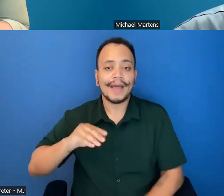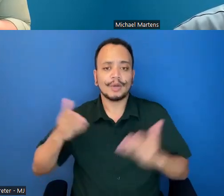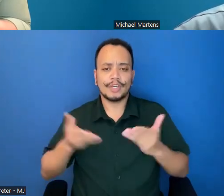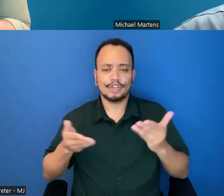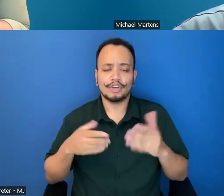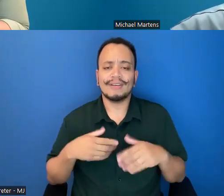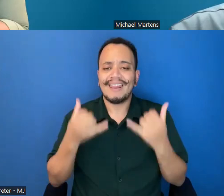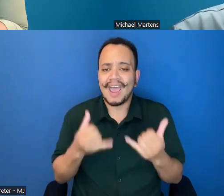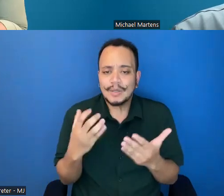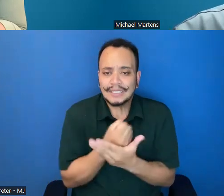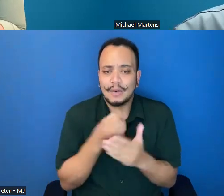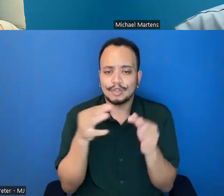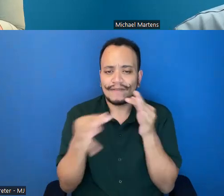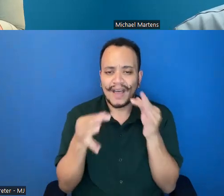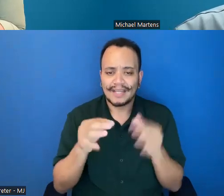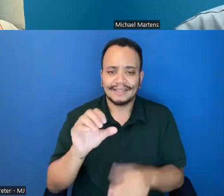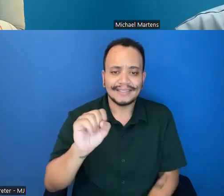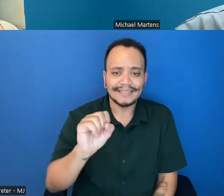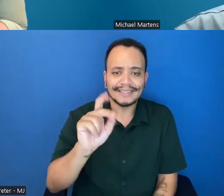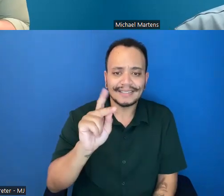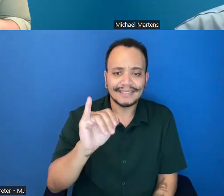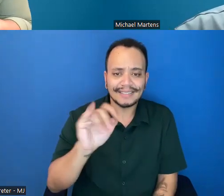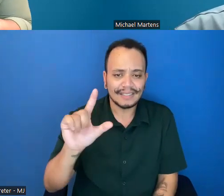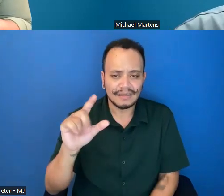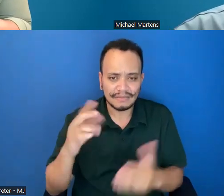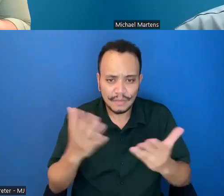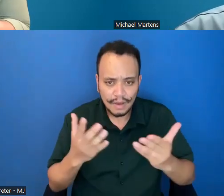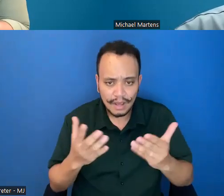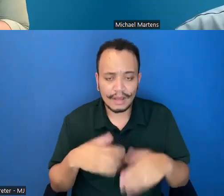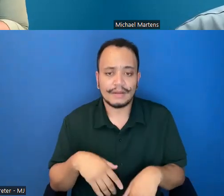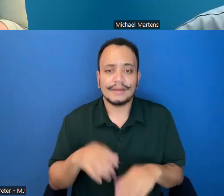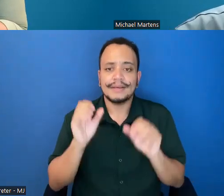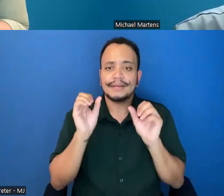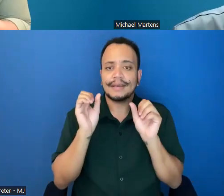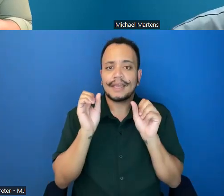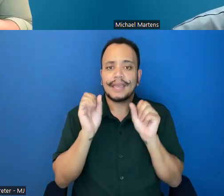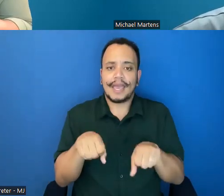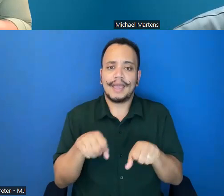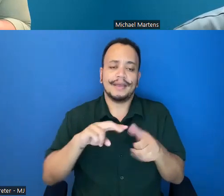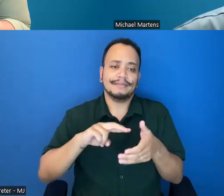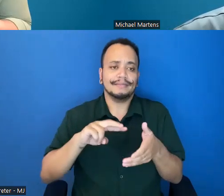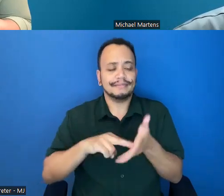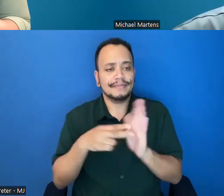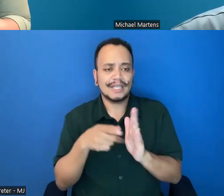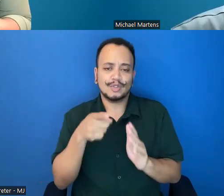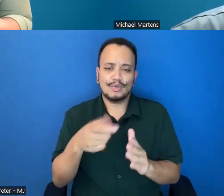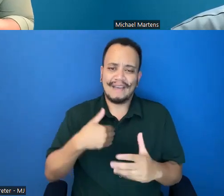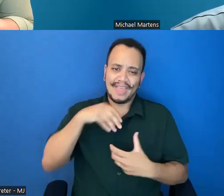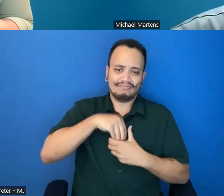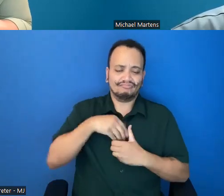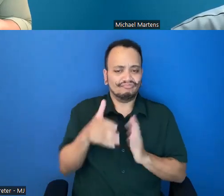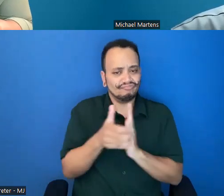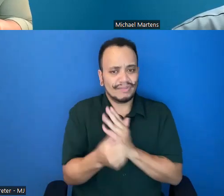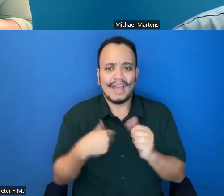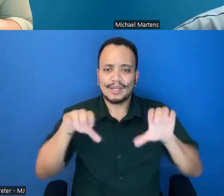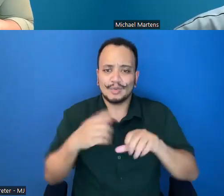skills are. So a skill can be defined as an aptitude to do something well. And that